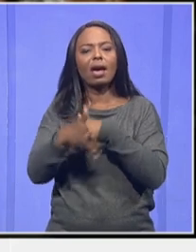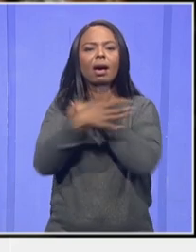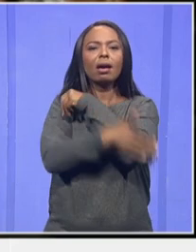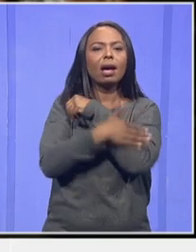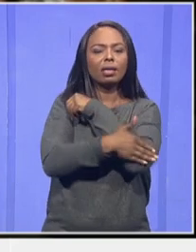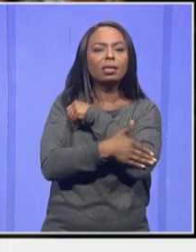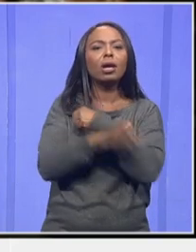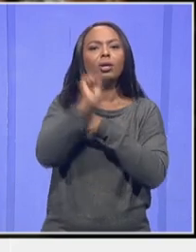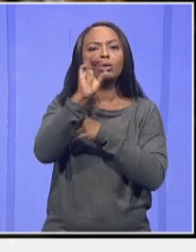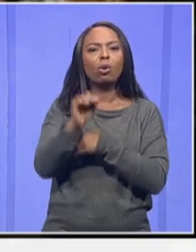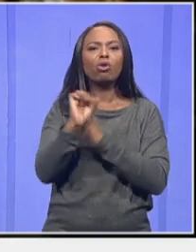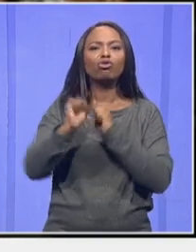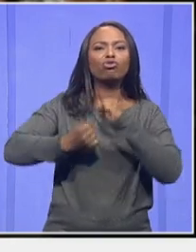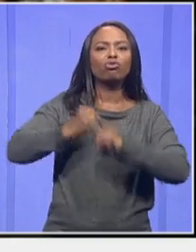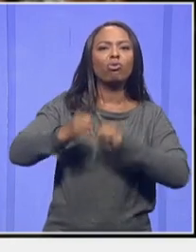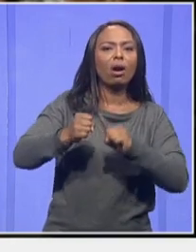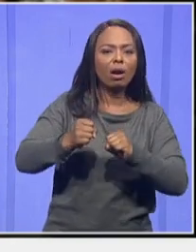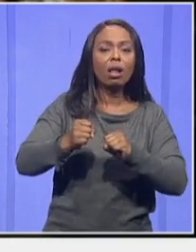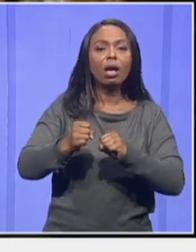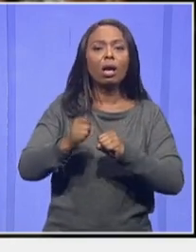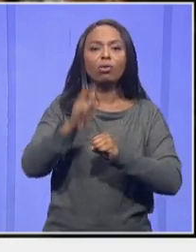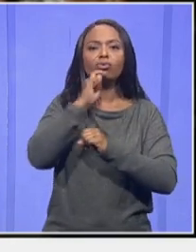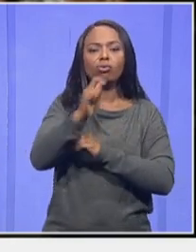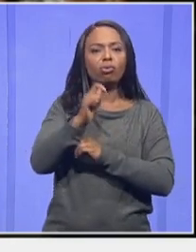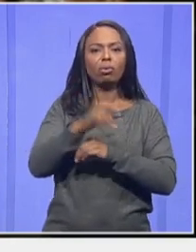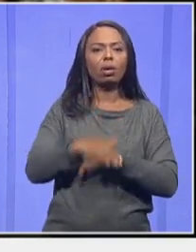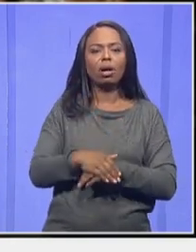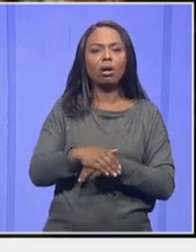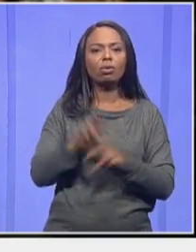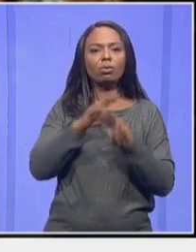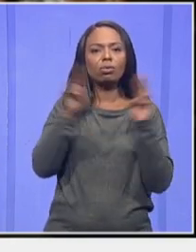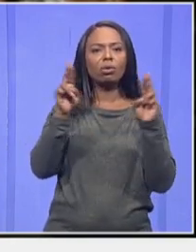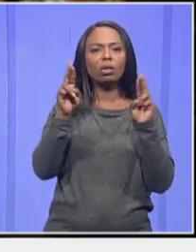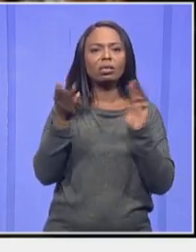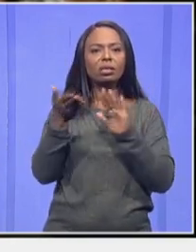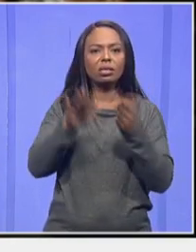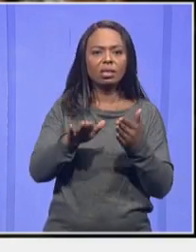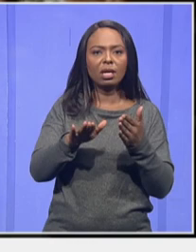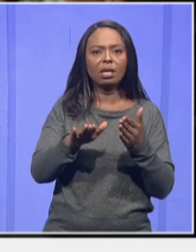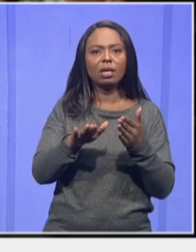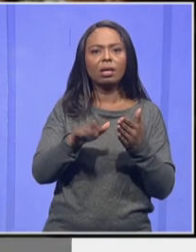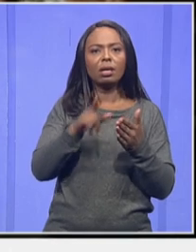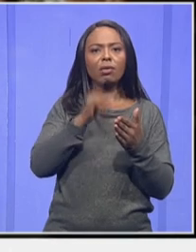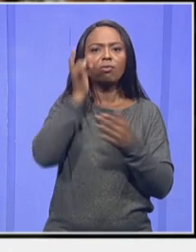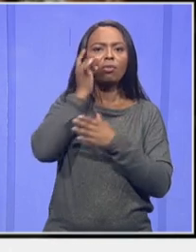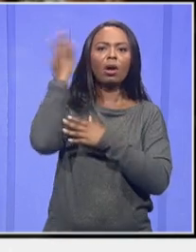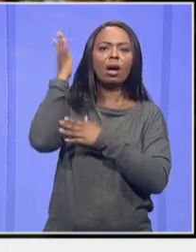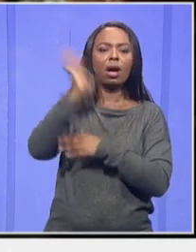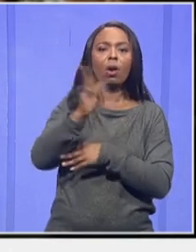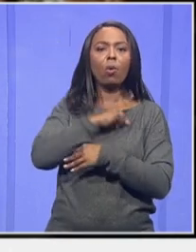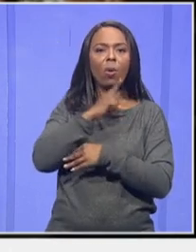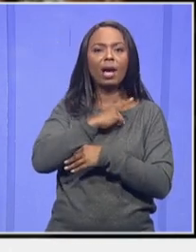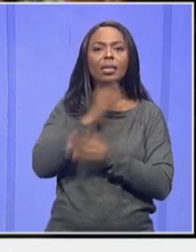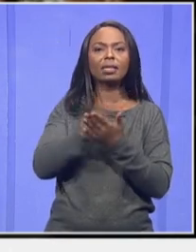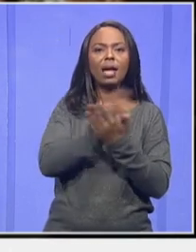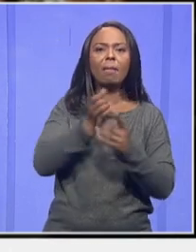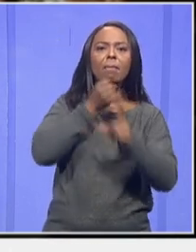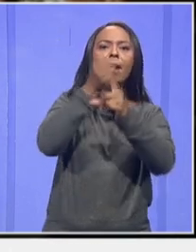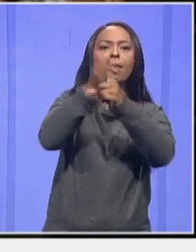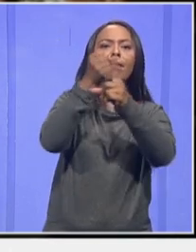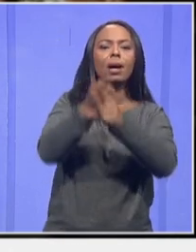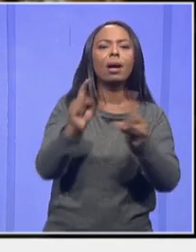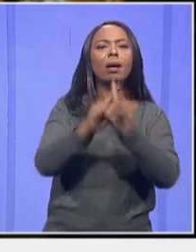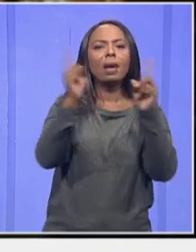their struggle indeed was not in vain, because some of them, as they did fight, but today